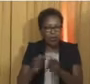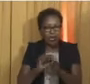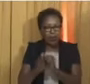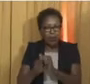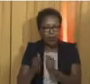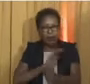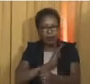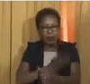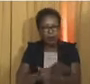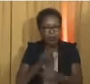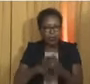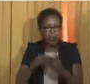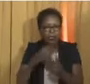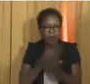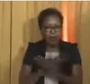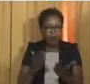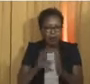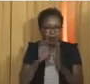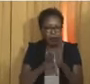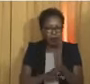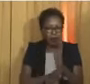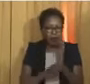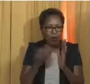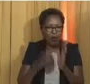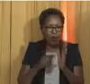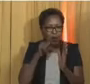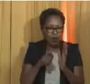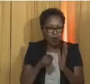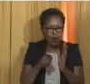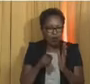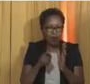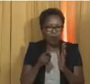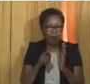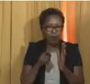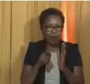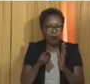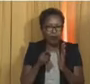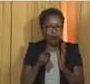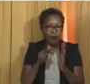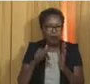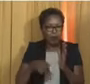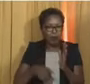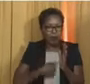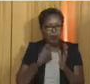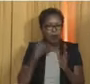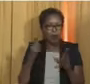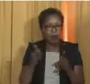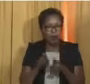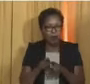constitution. And for this preposition, I have also